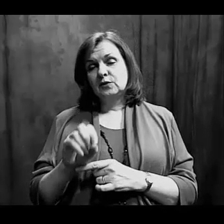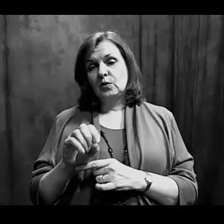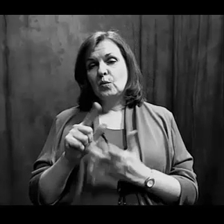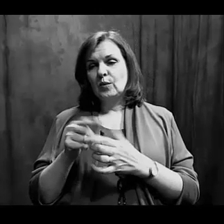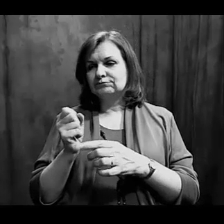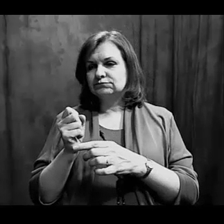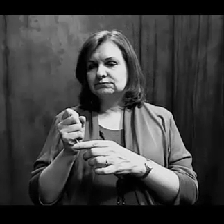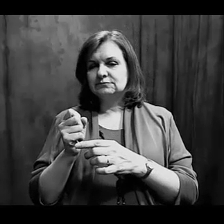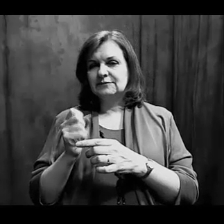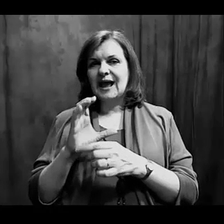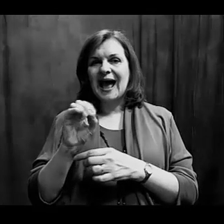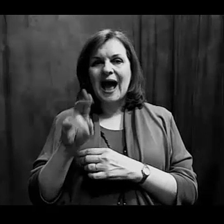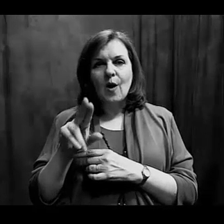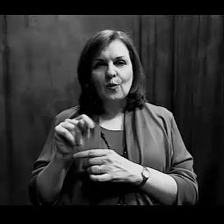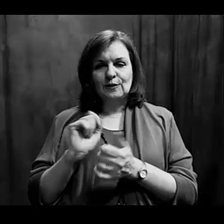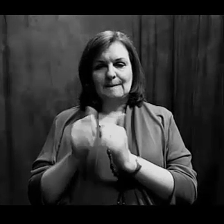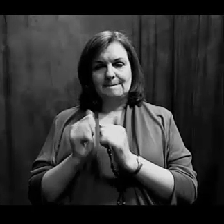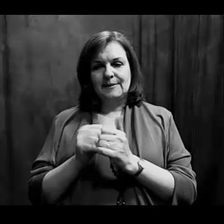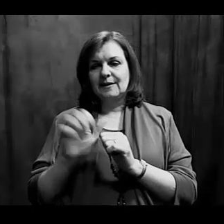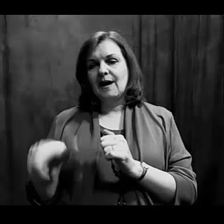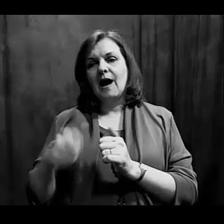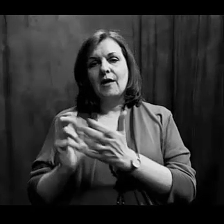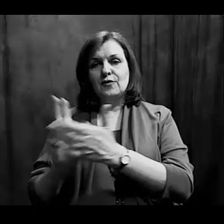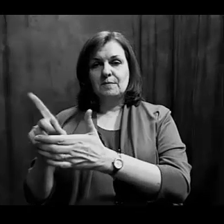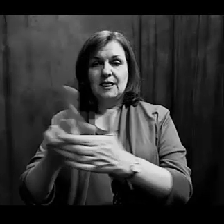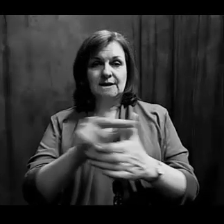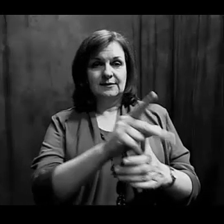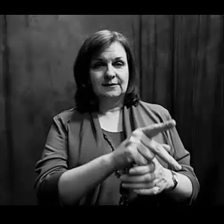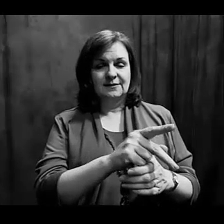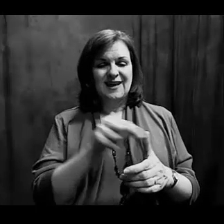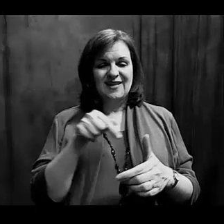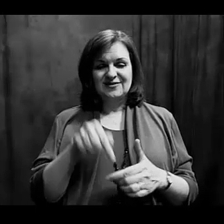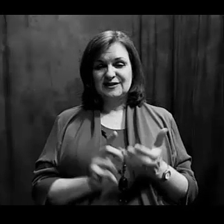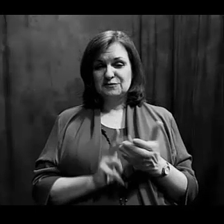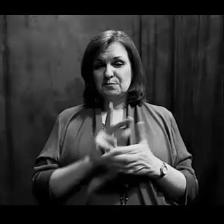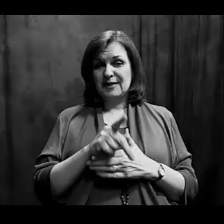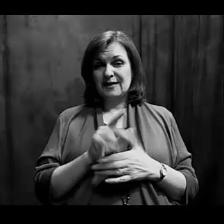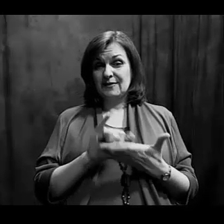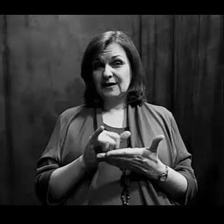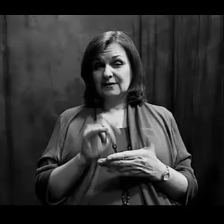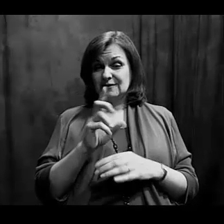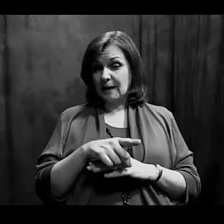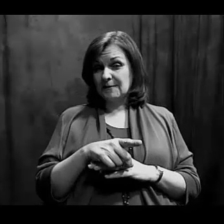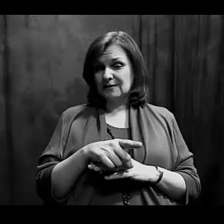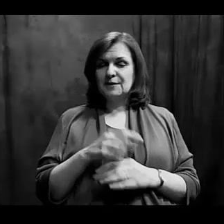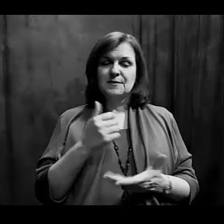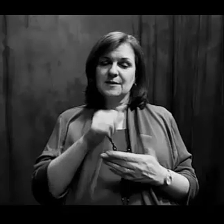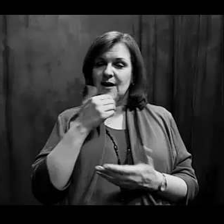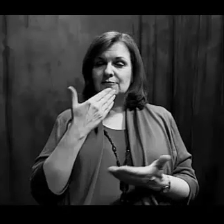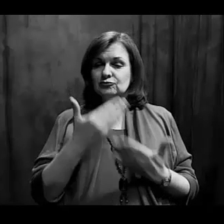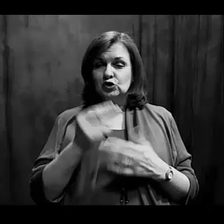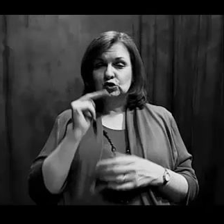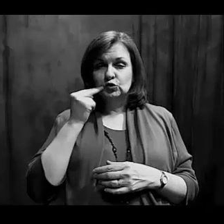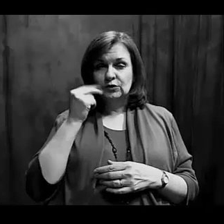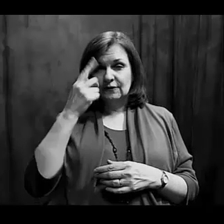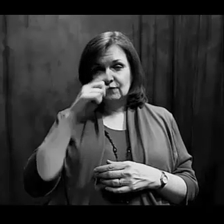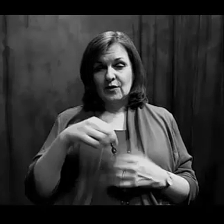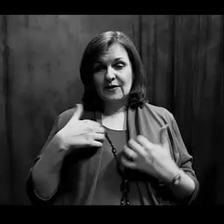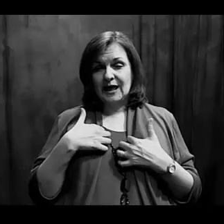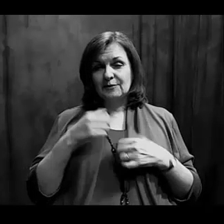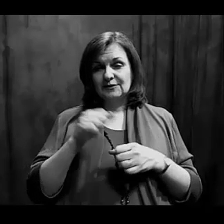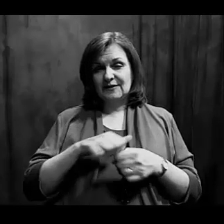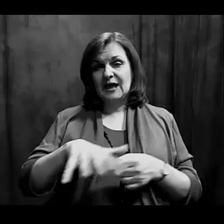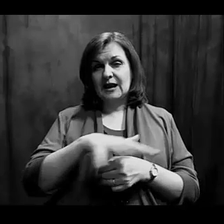about the fact that it's going to outcompete all plants, and it may not be a good source of nutrition for